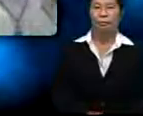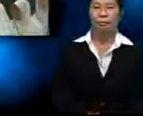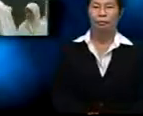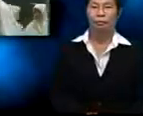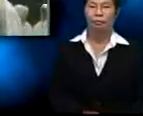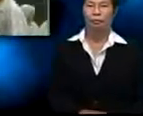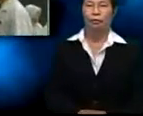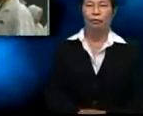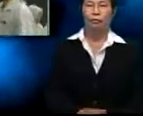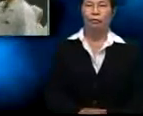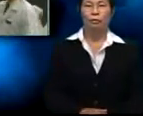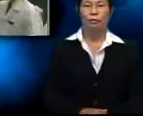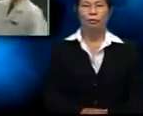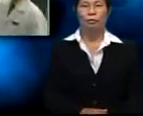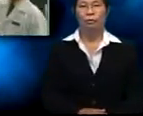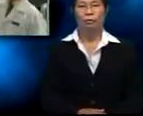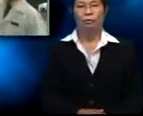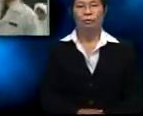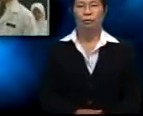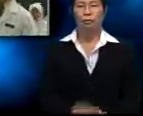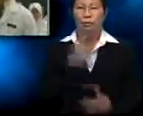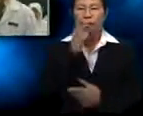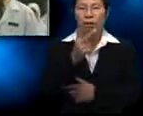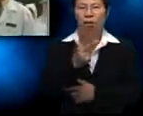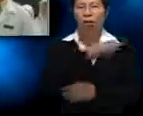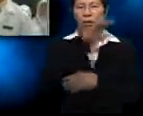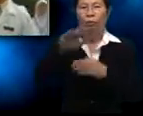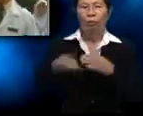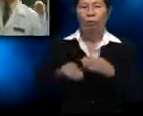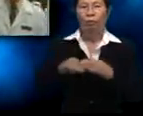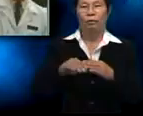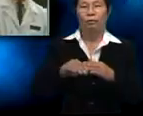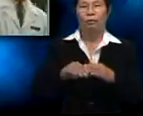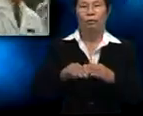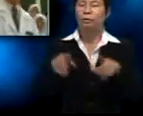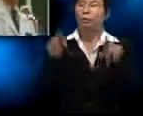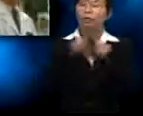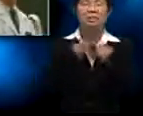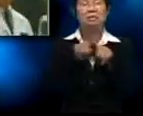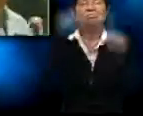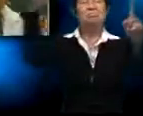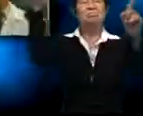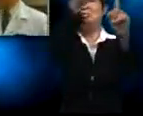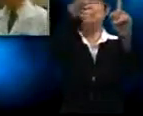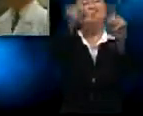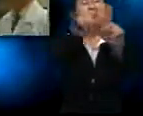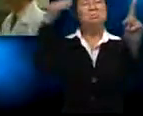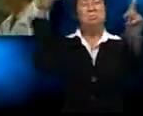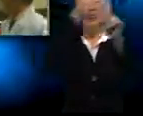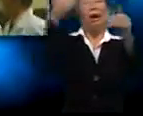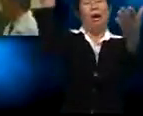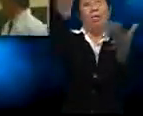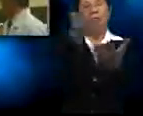You see all the way the spin axis point in the same direction until